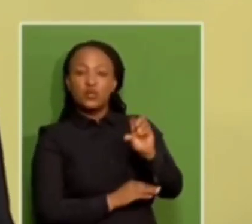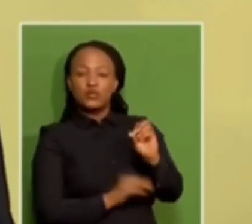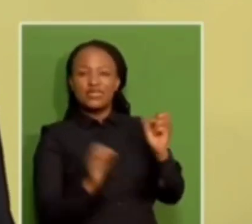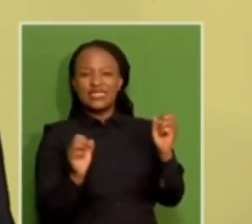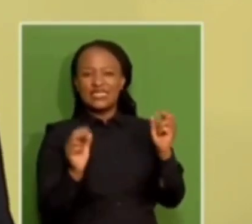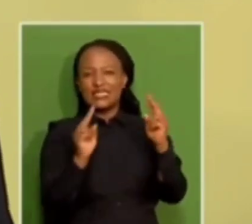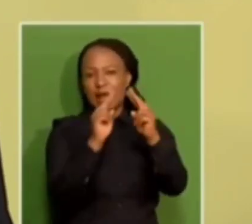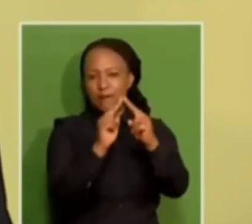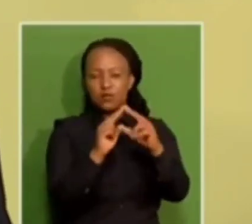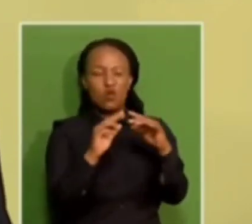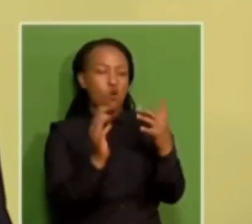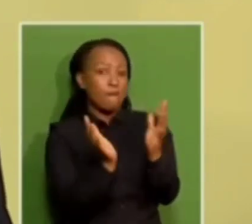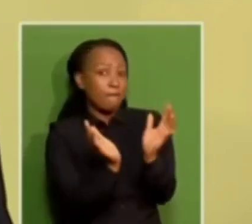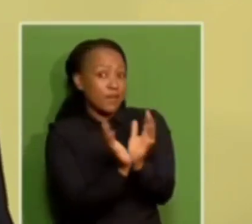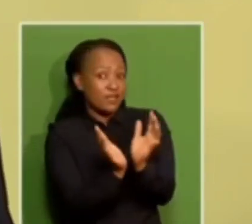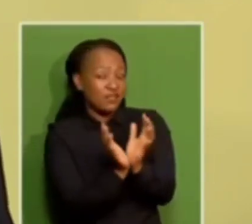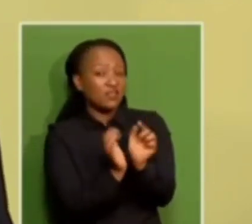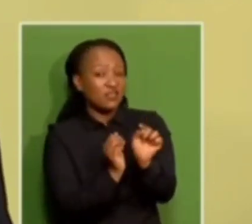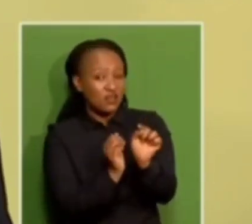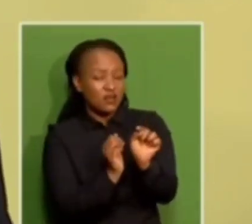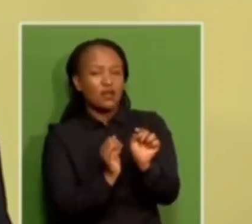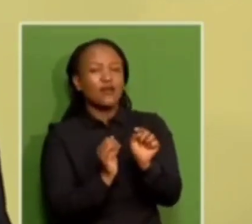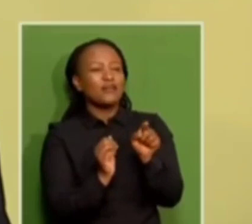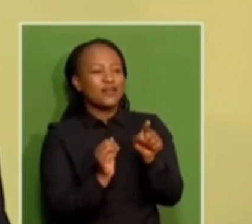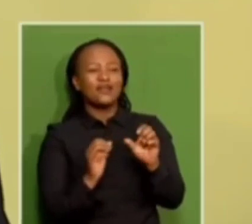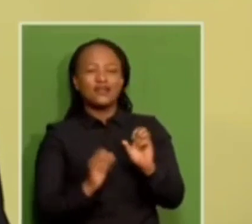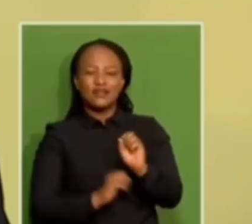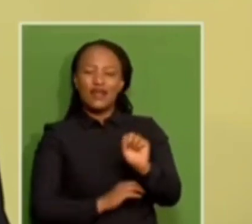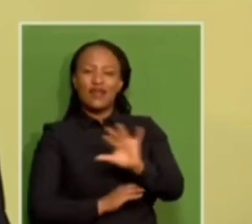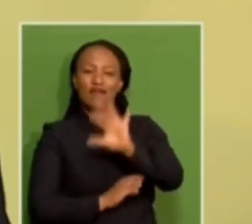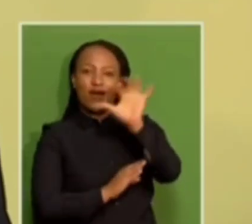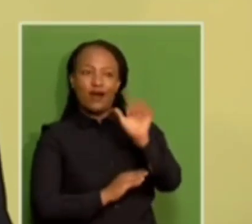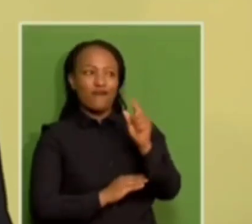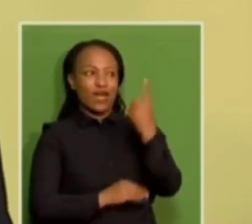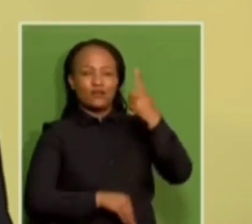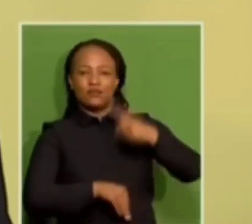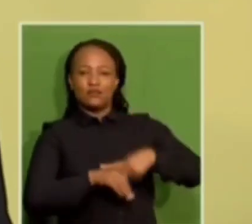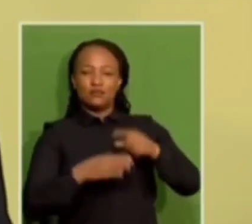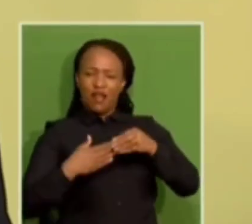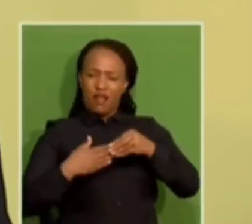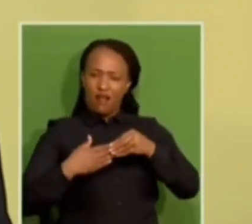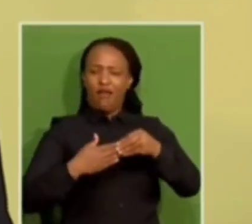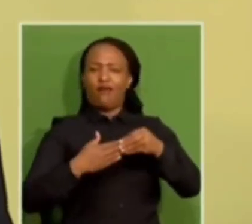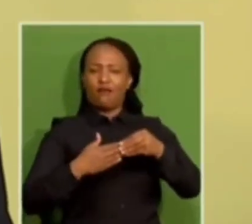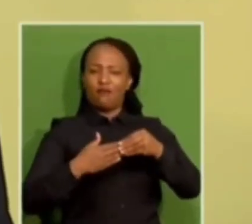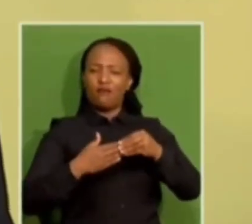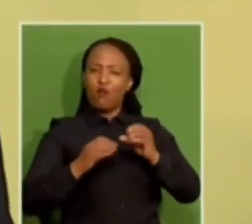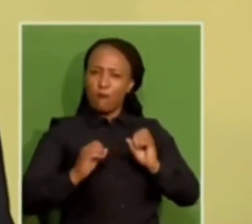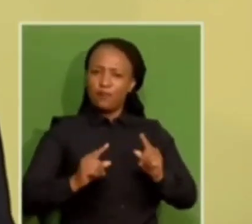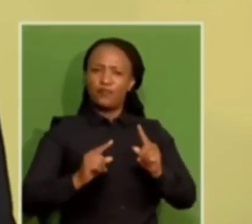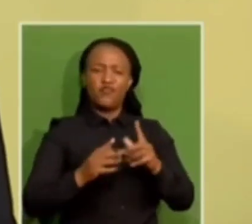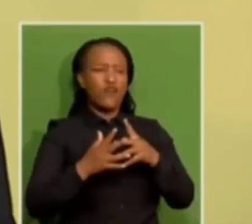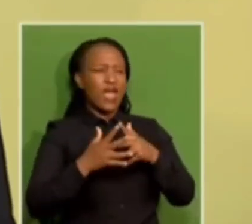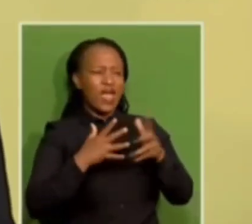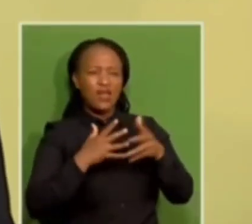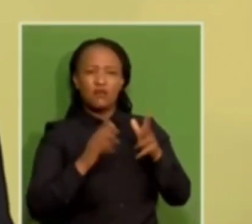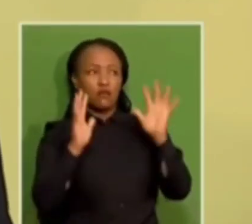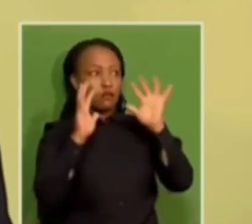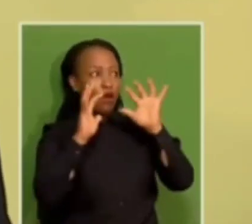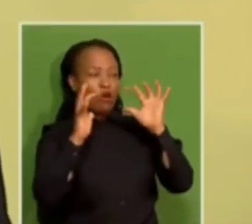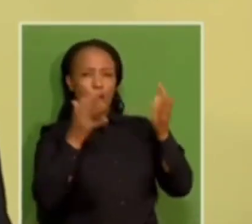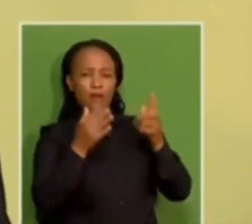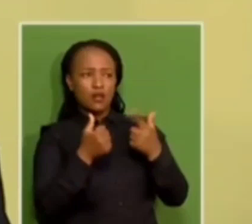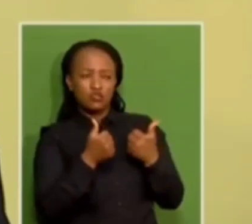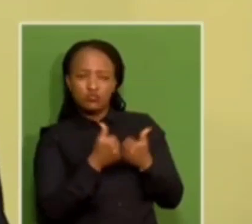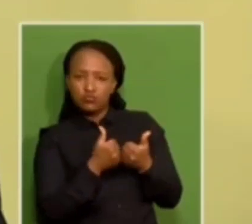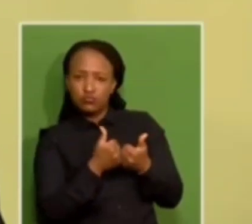the G20 Summit in 2025 will be an opportunity for South Africa to take a lead on critical challenges